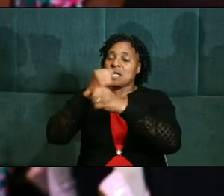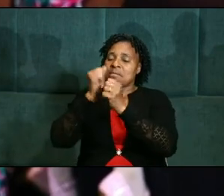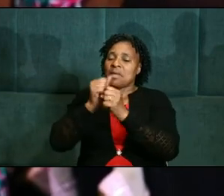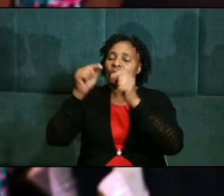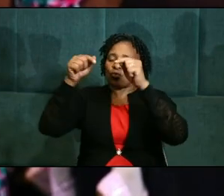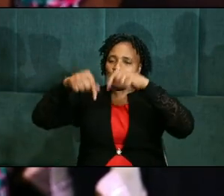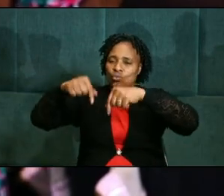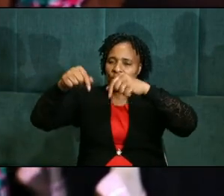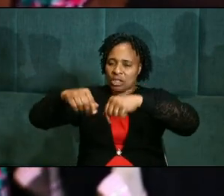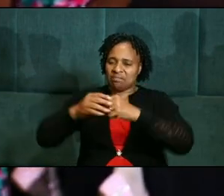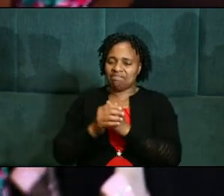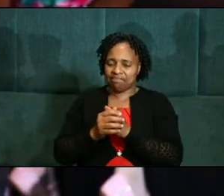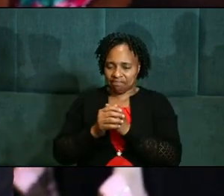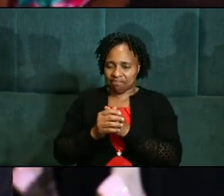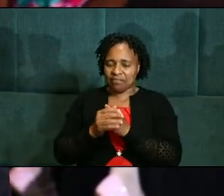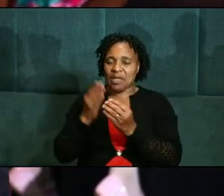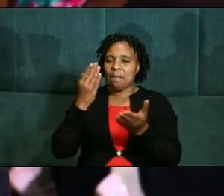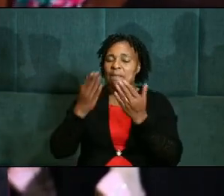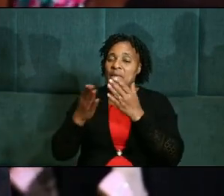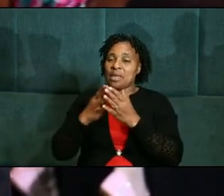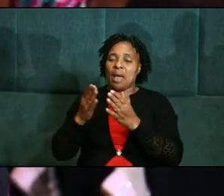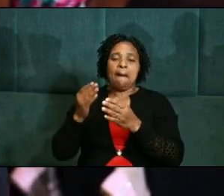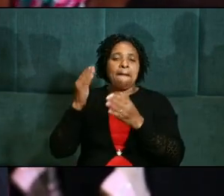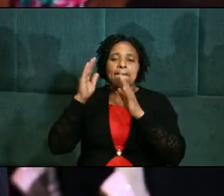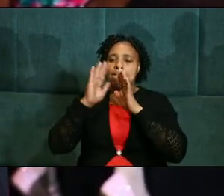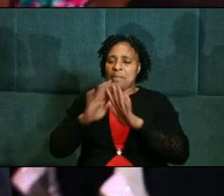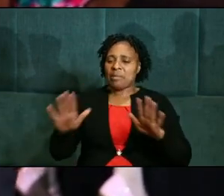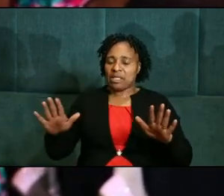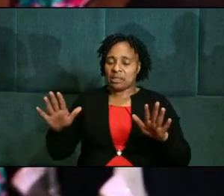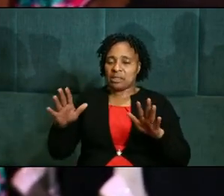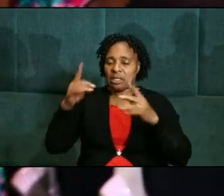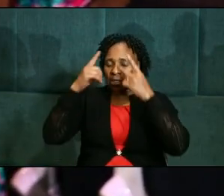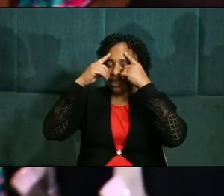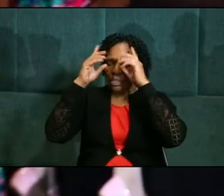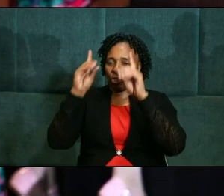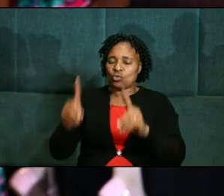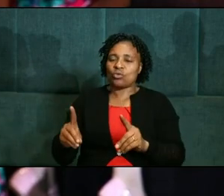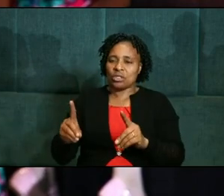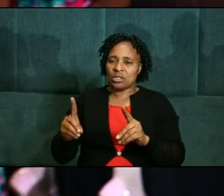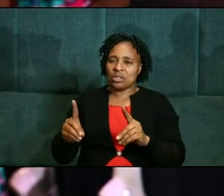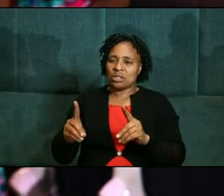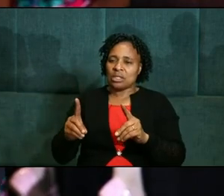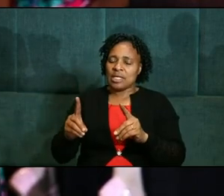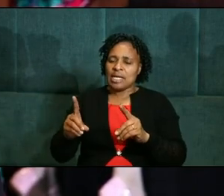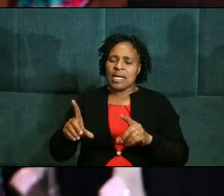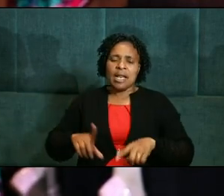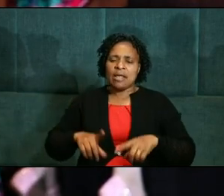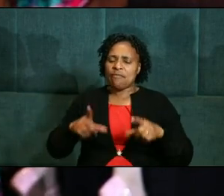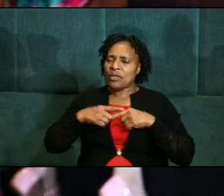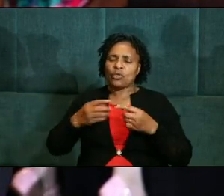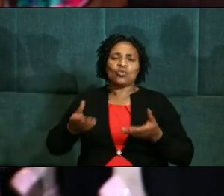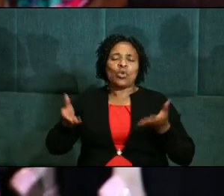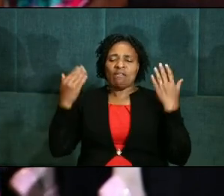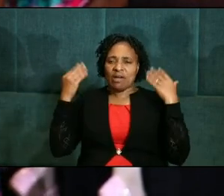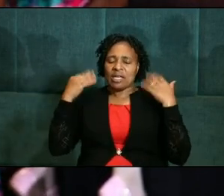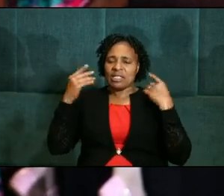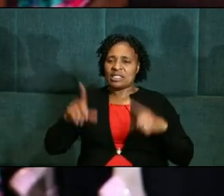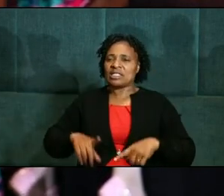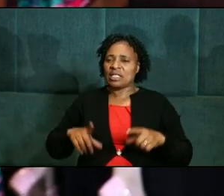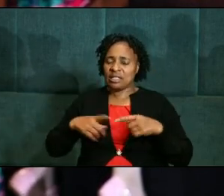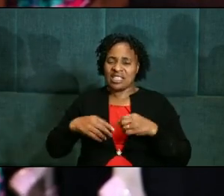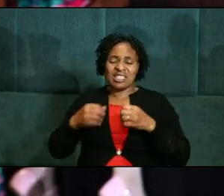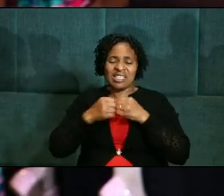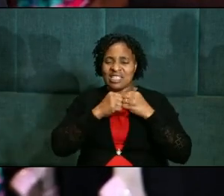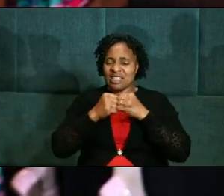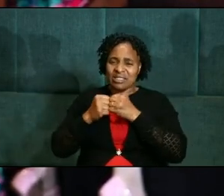made today, may it be a permanent decision, leading to everlasting life. Amen. The